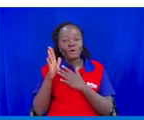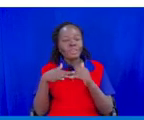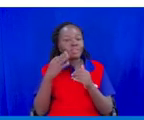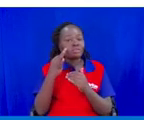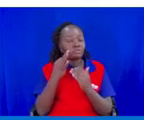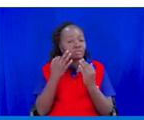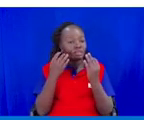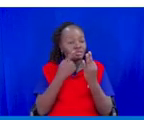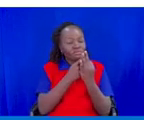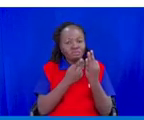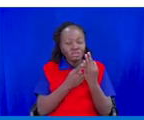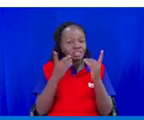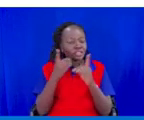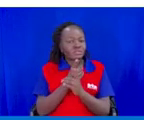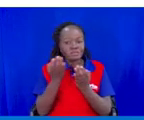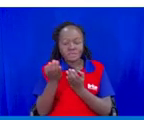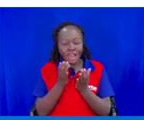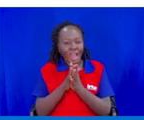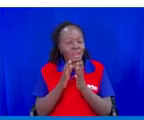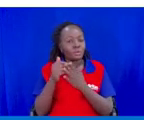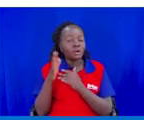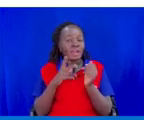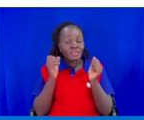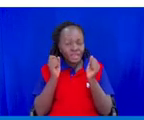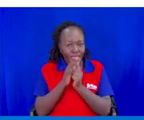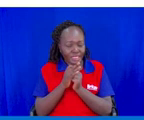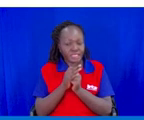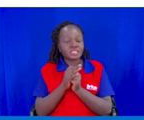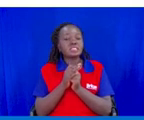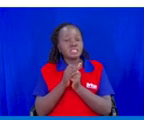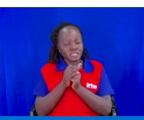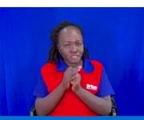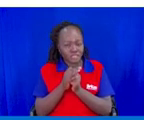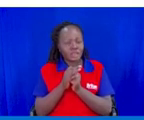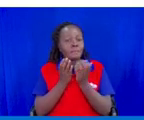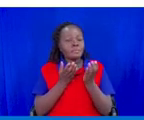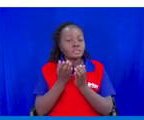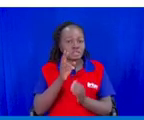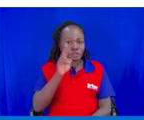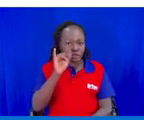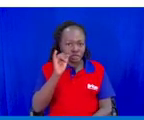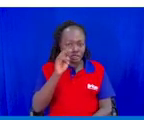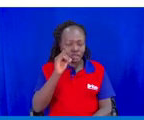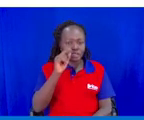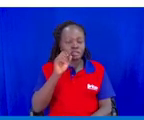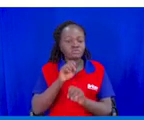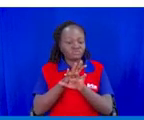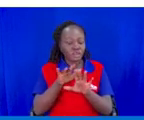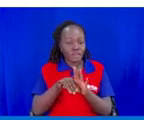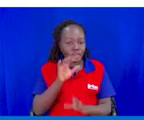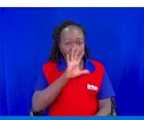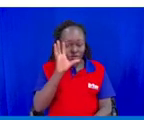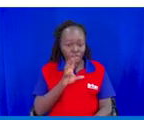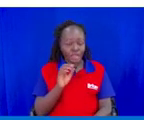businesses and over 13 business units spread out in 7 different African countries. The holding company is a